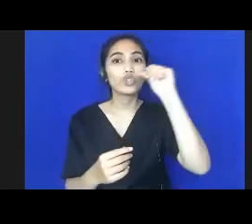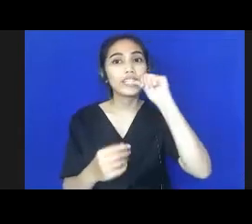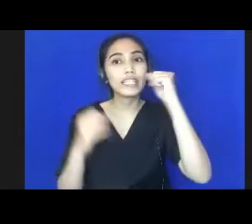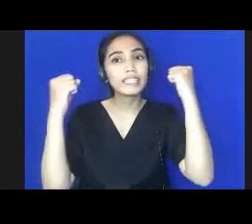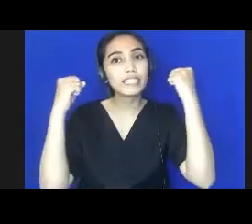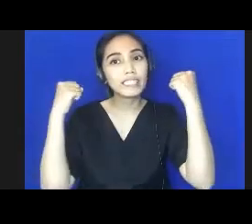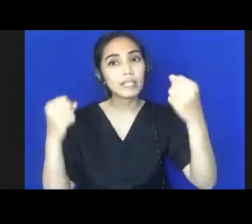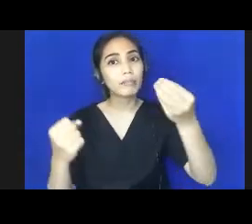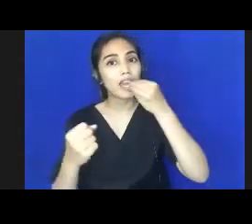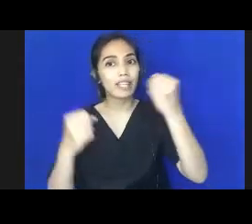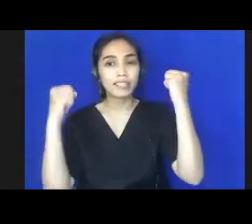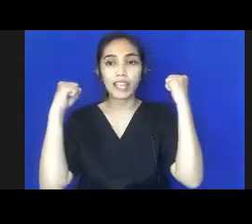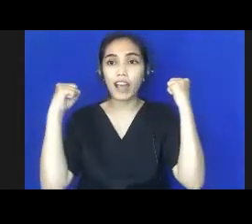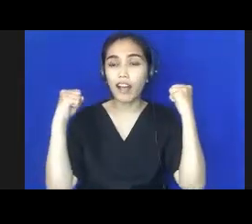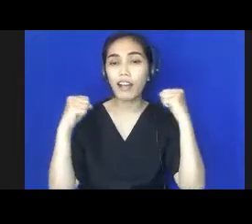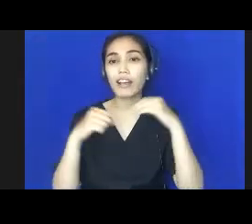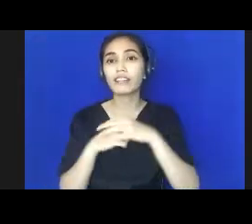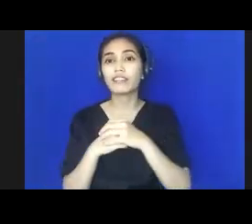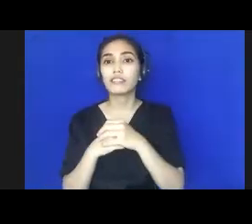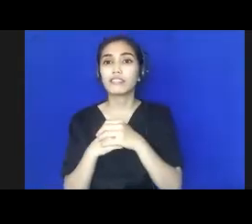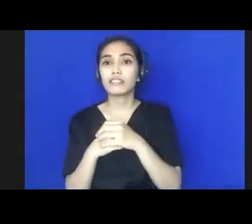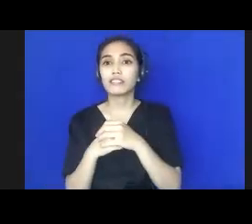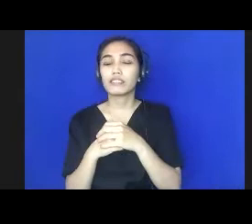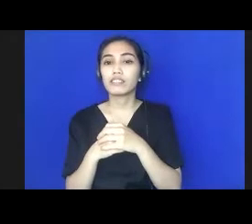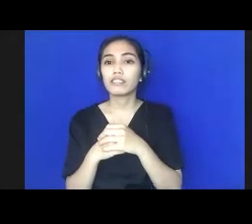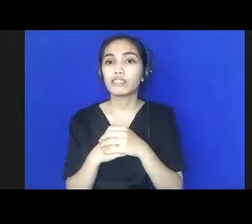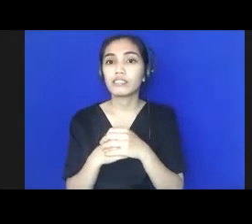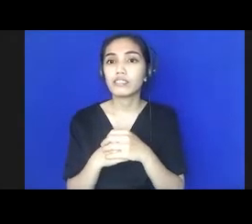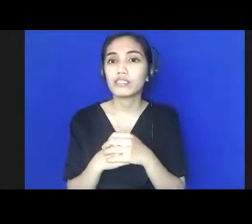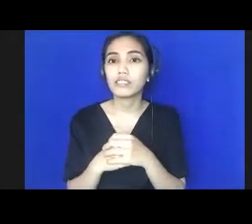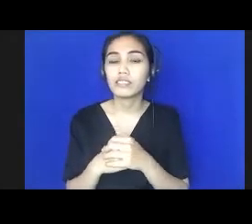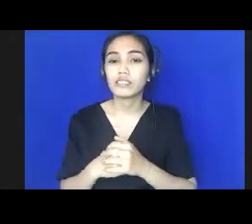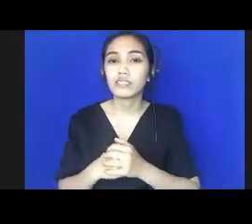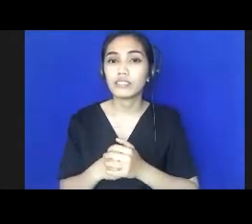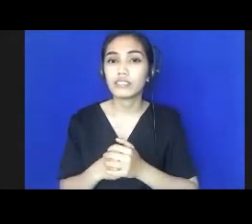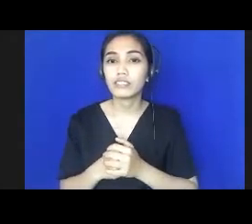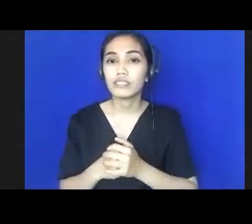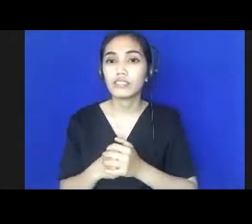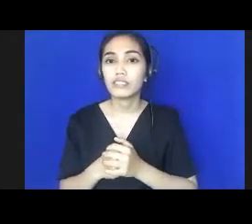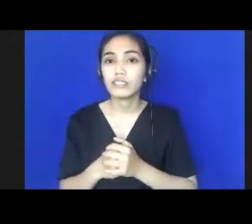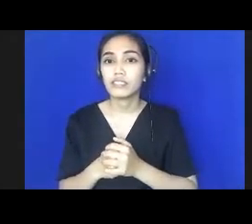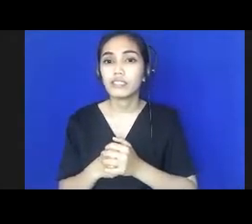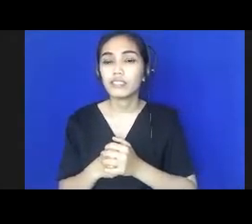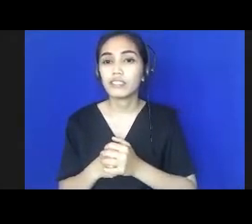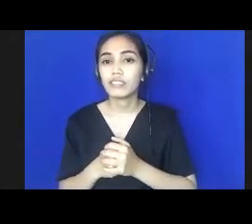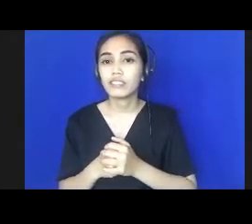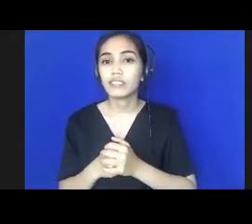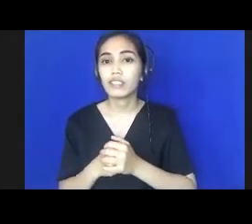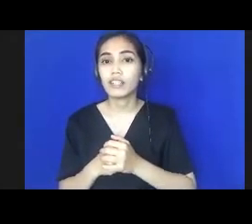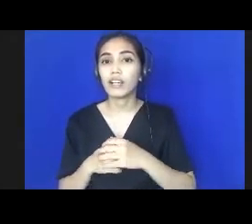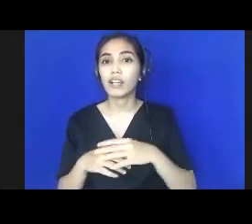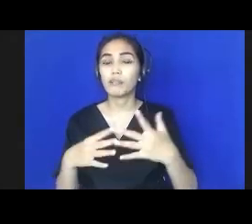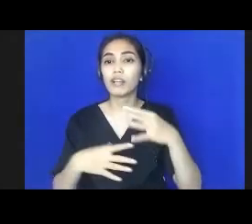children caring for young children, mothers caring for young children, carers of young children, and there's an